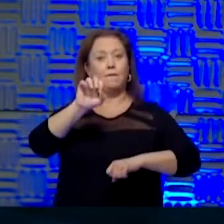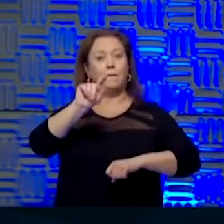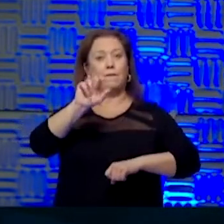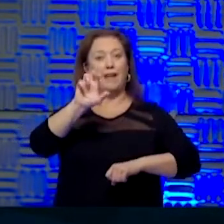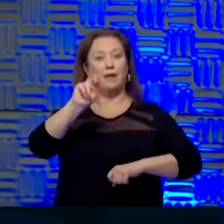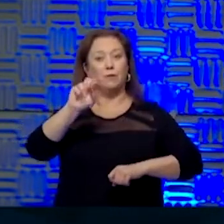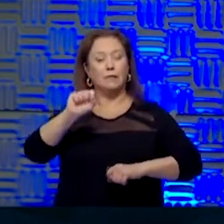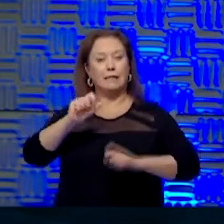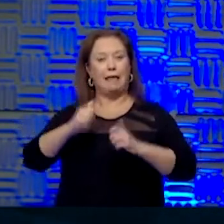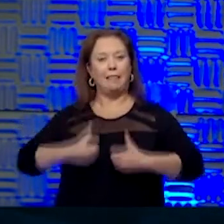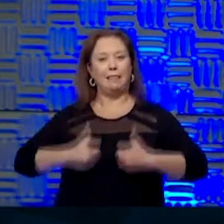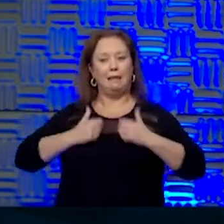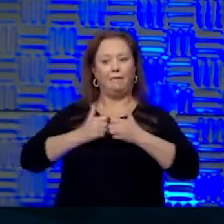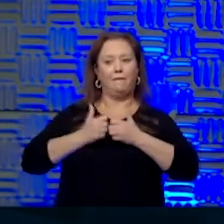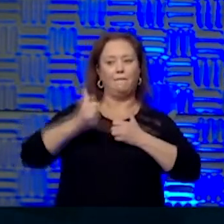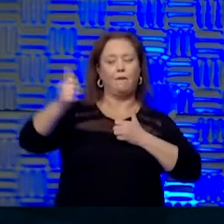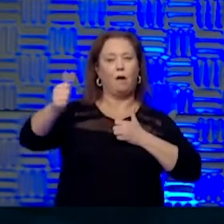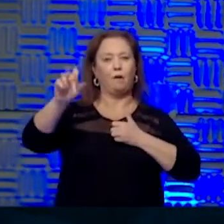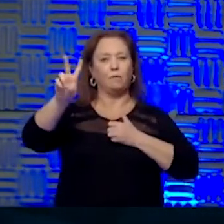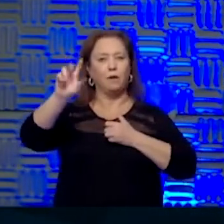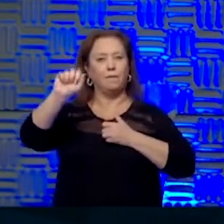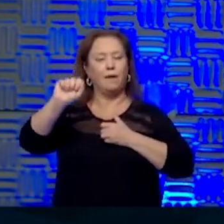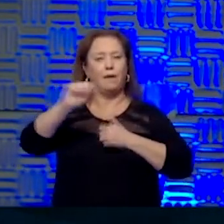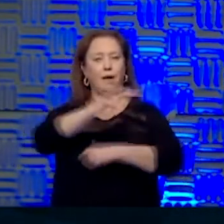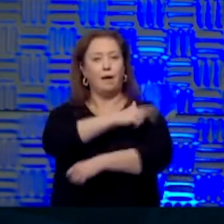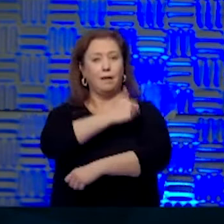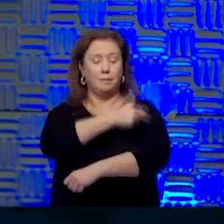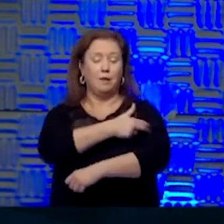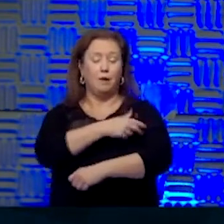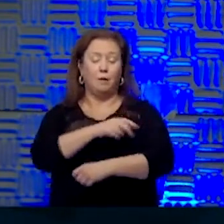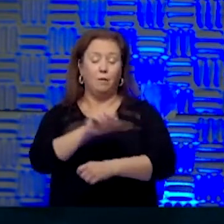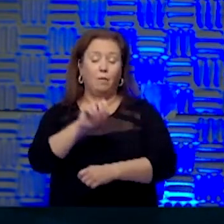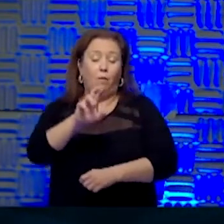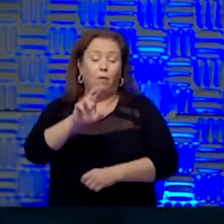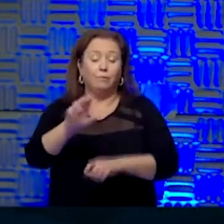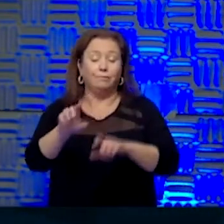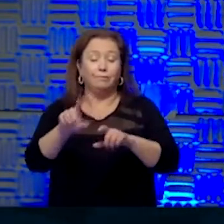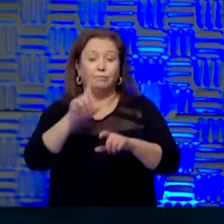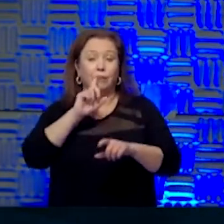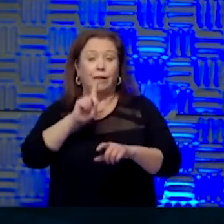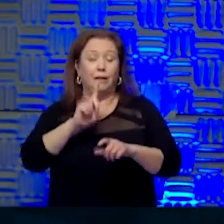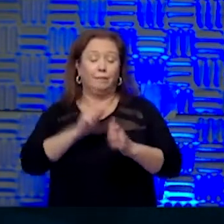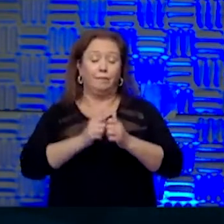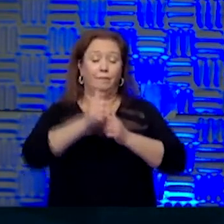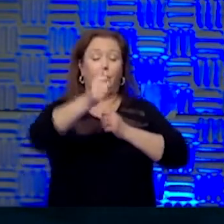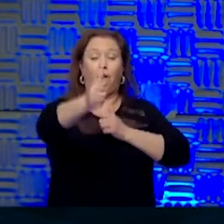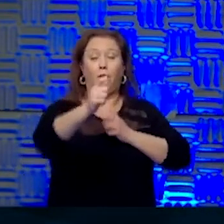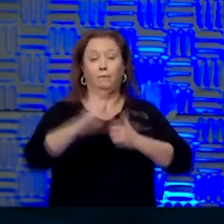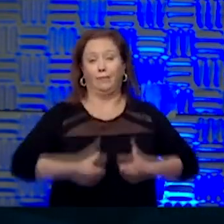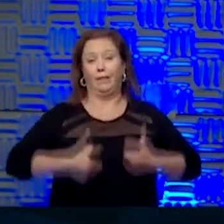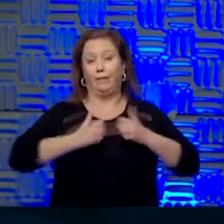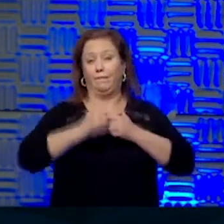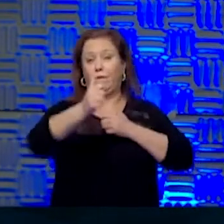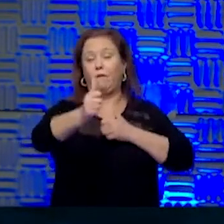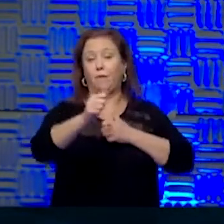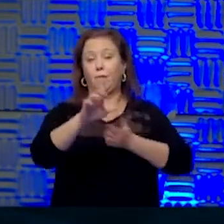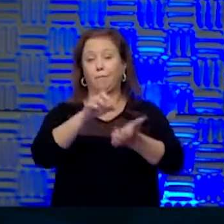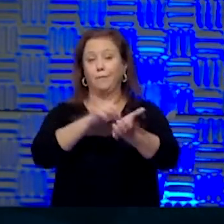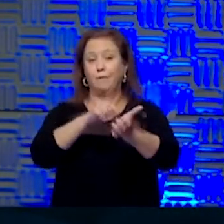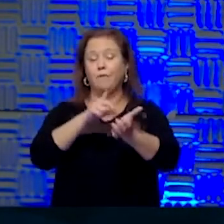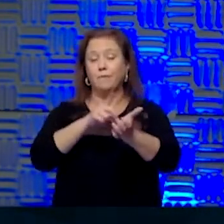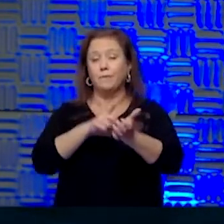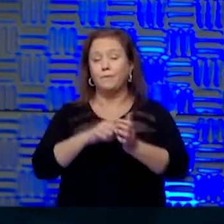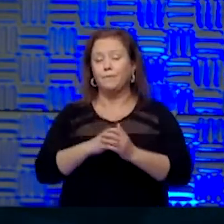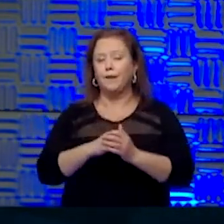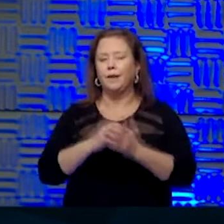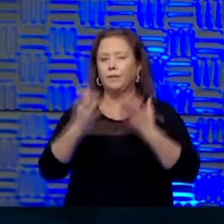VA hospital, but also perhaps far away from their community provider. And again, those services need to be